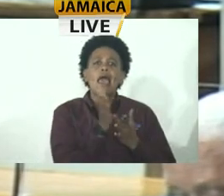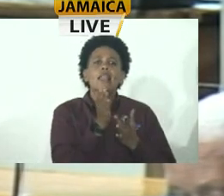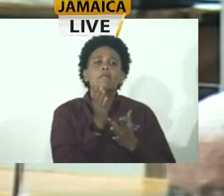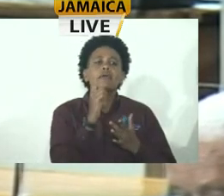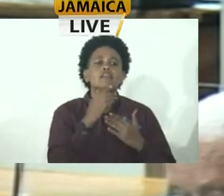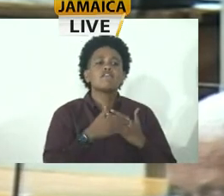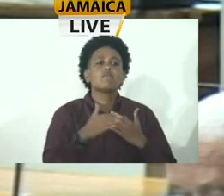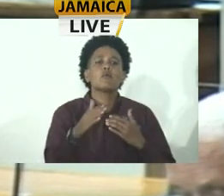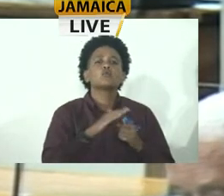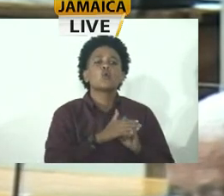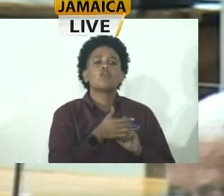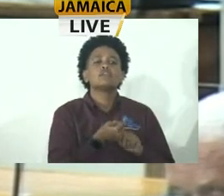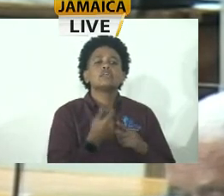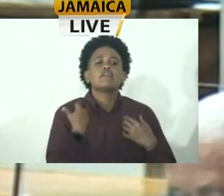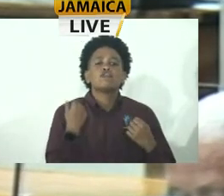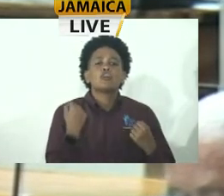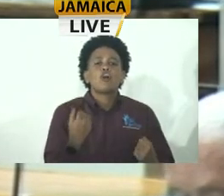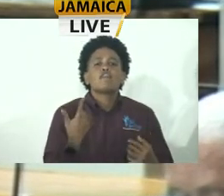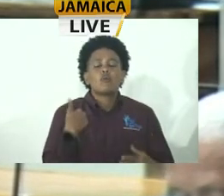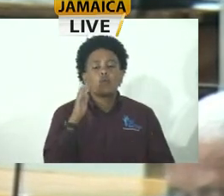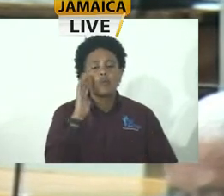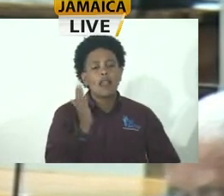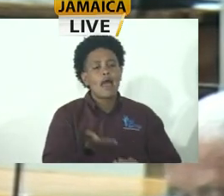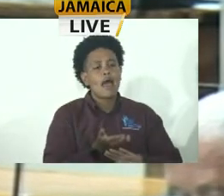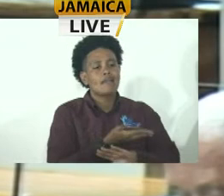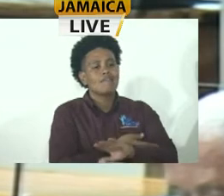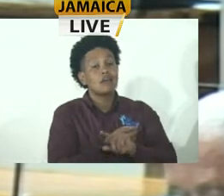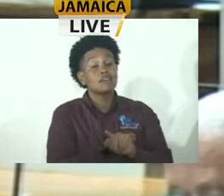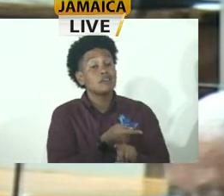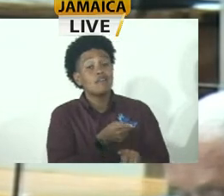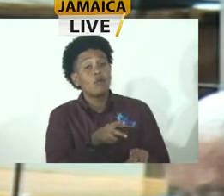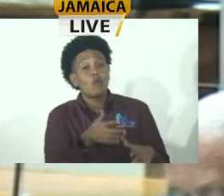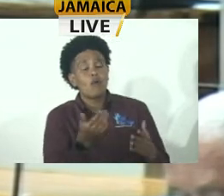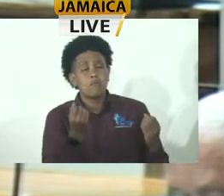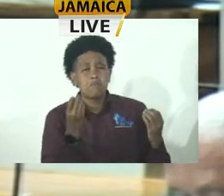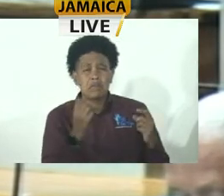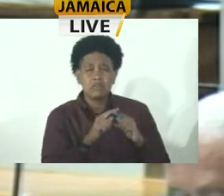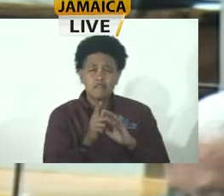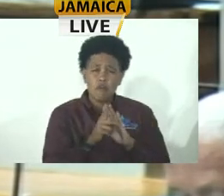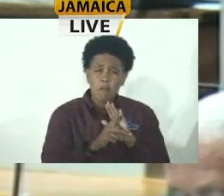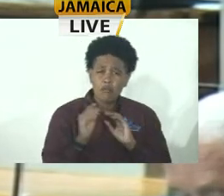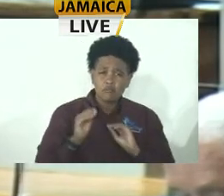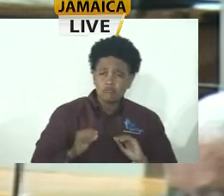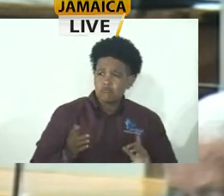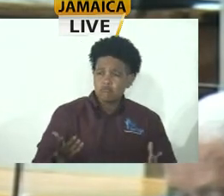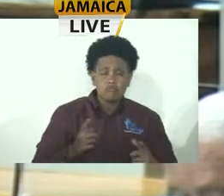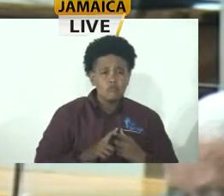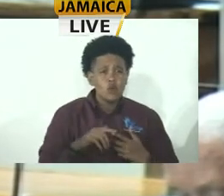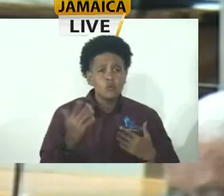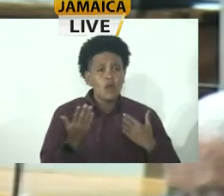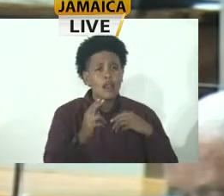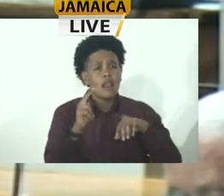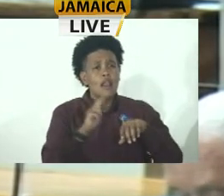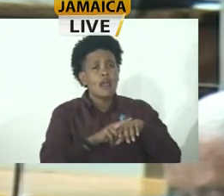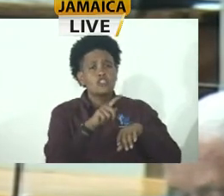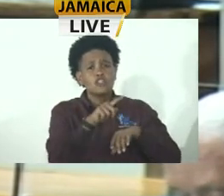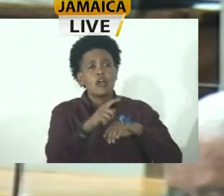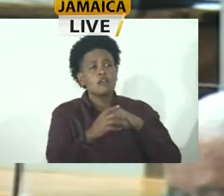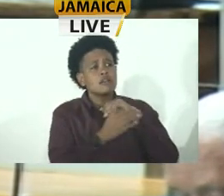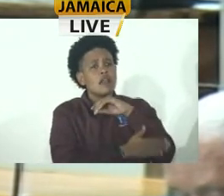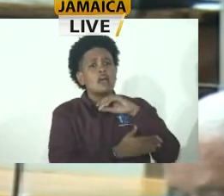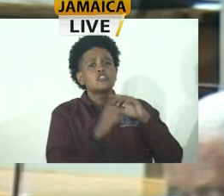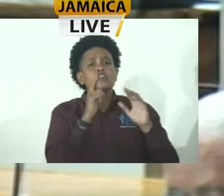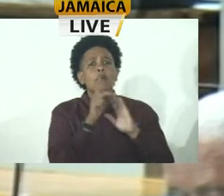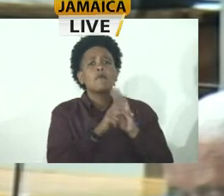recovery we will be advancing madam speaker a number of policies as well the national policy for the environmentally